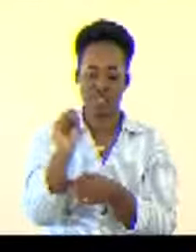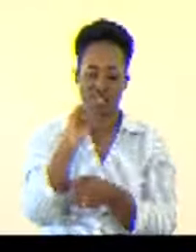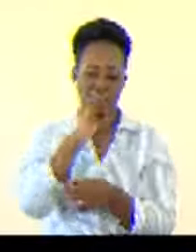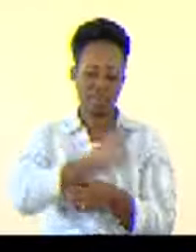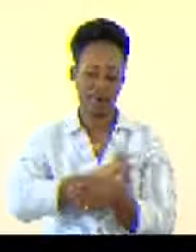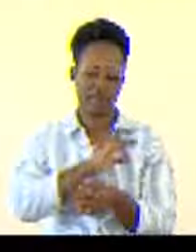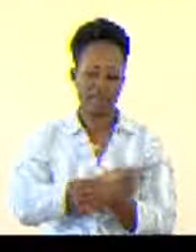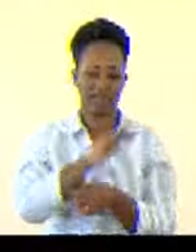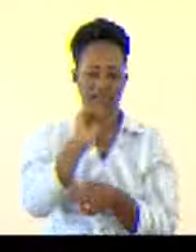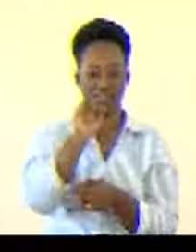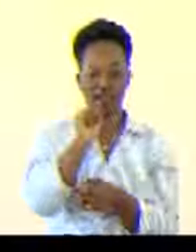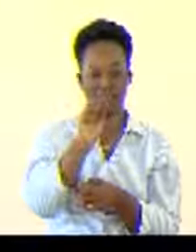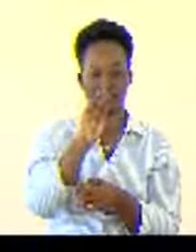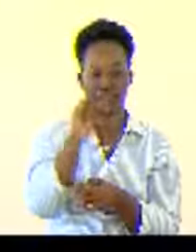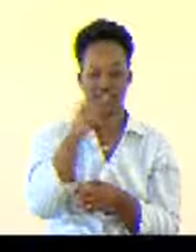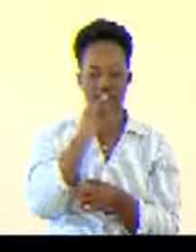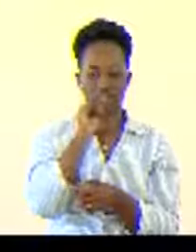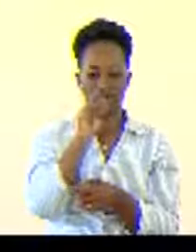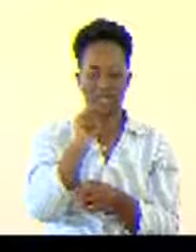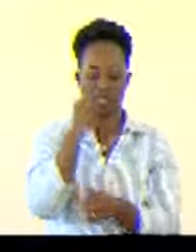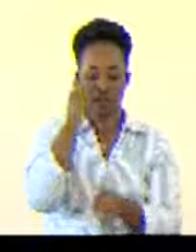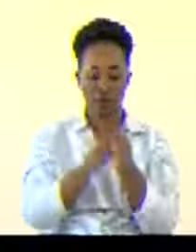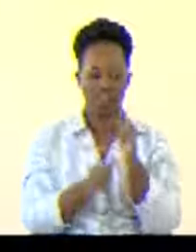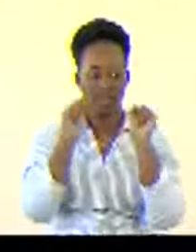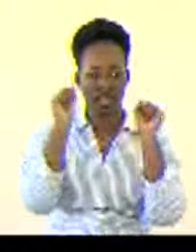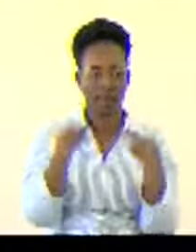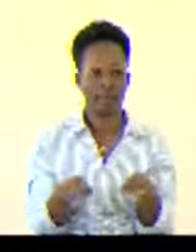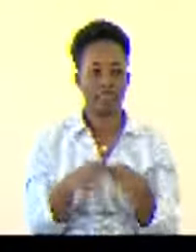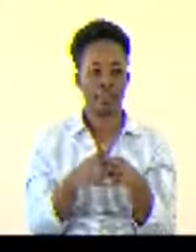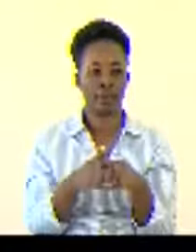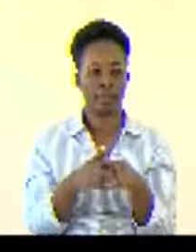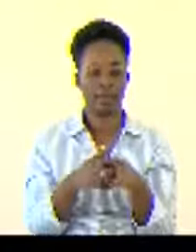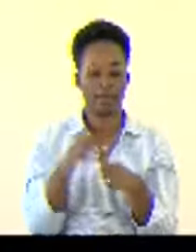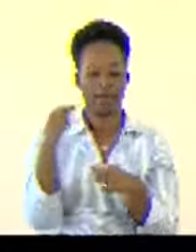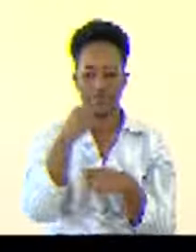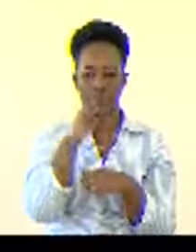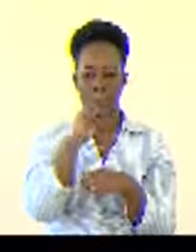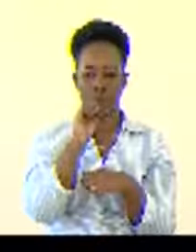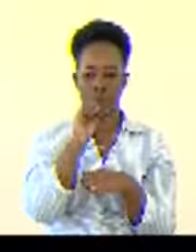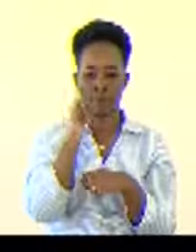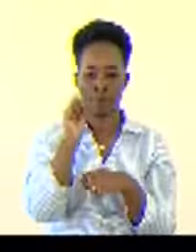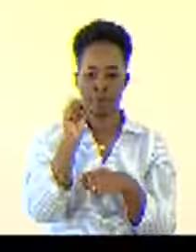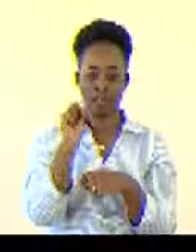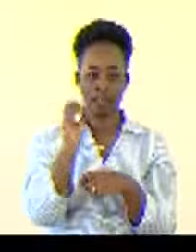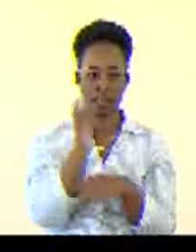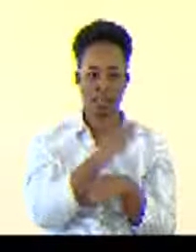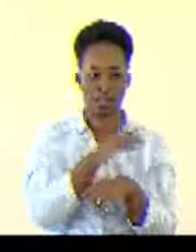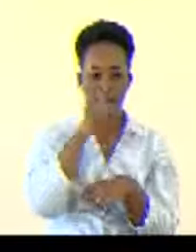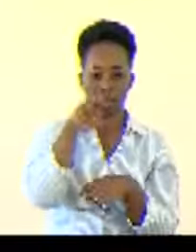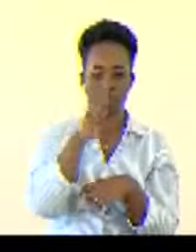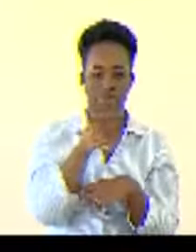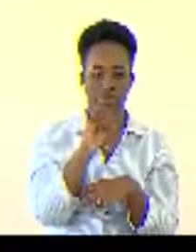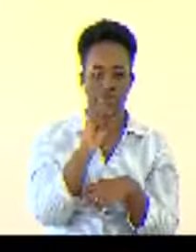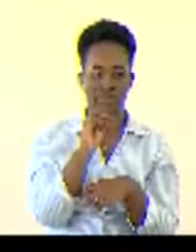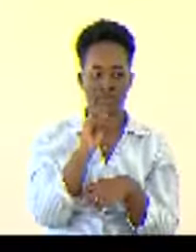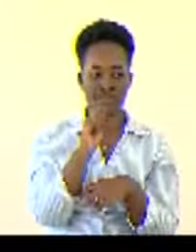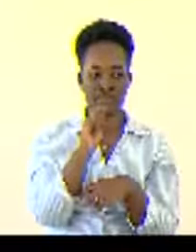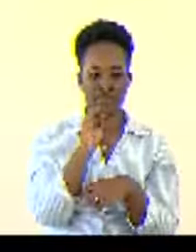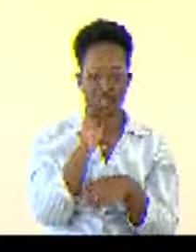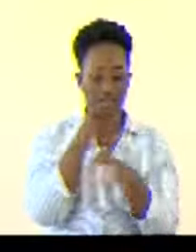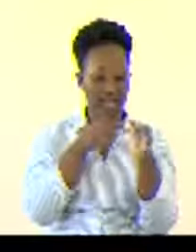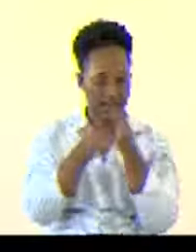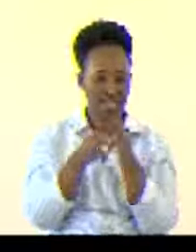ratio, which can be gross profit percentage. So this ratio, it is the gross profit